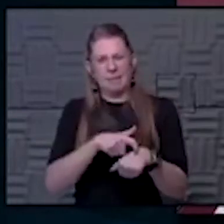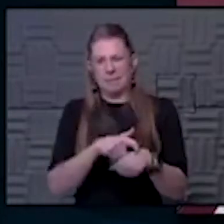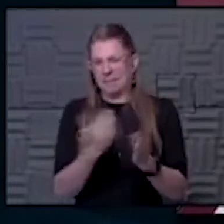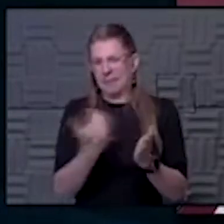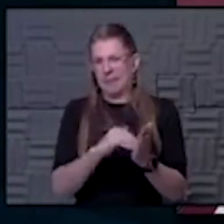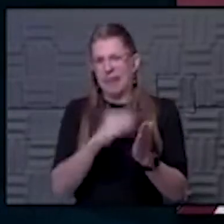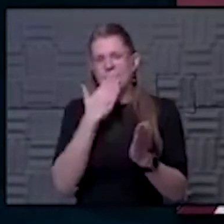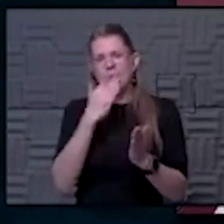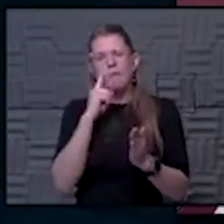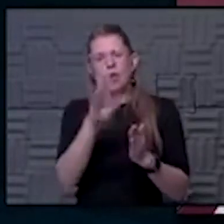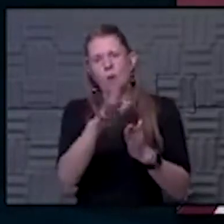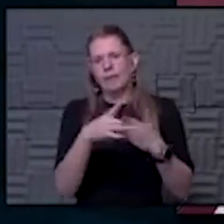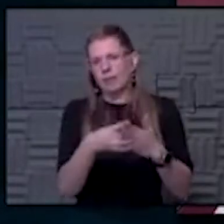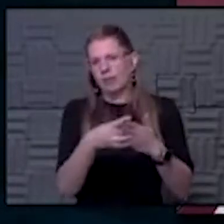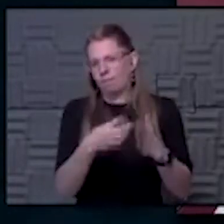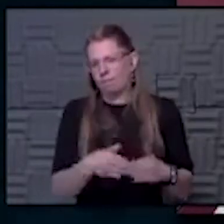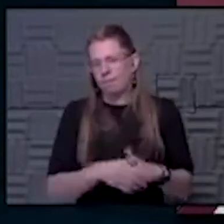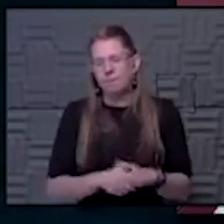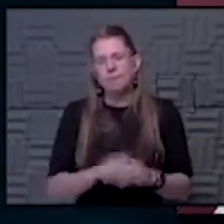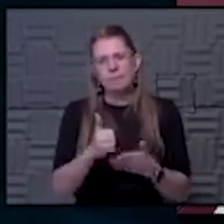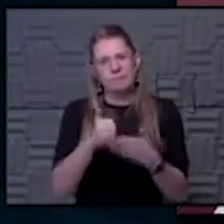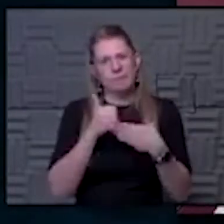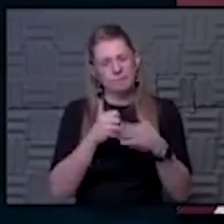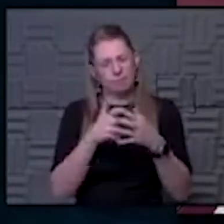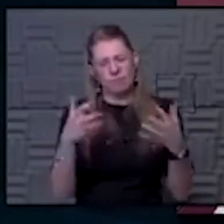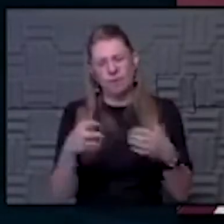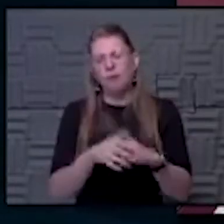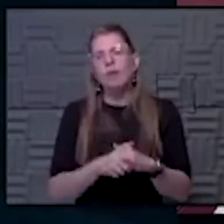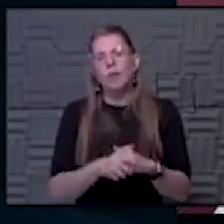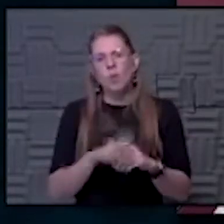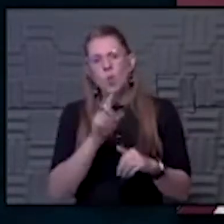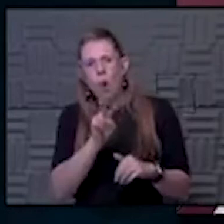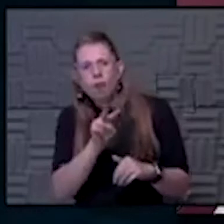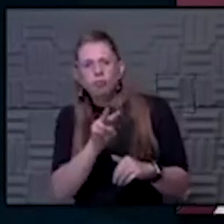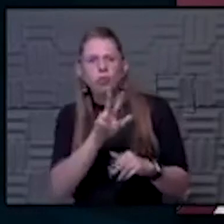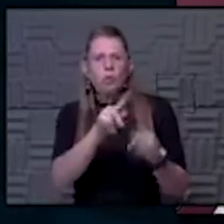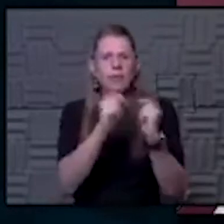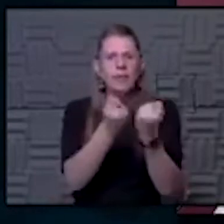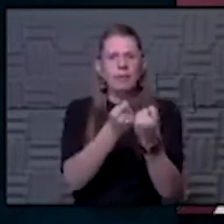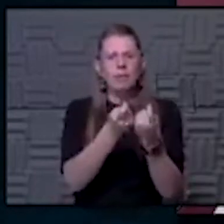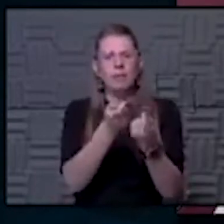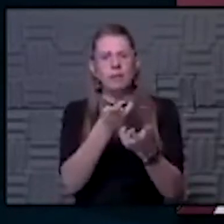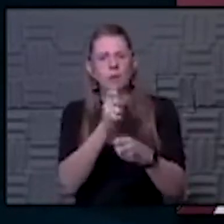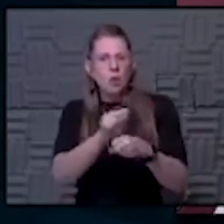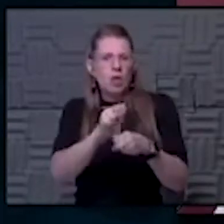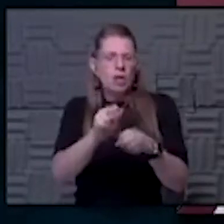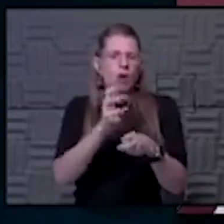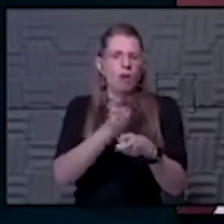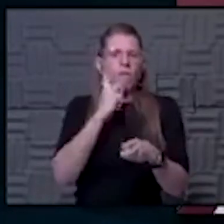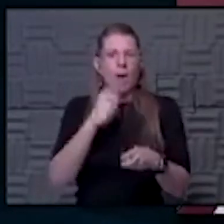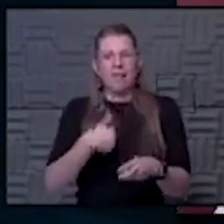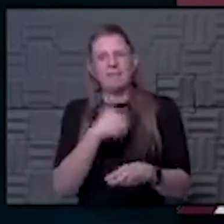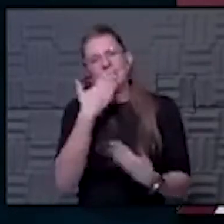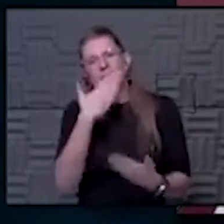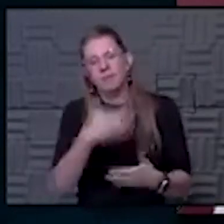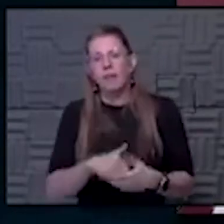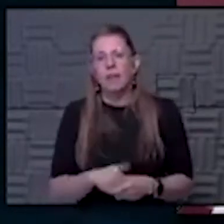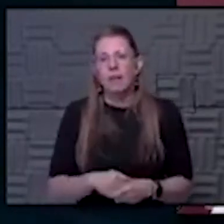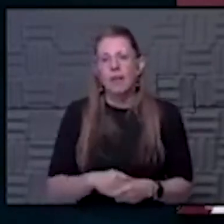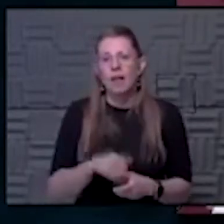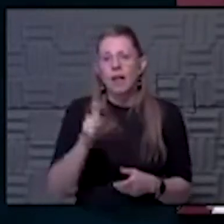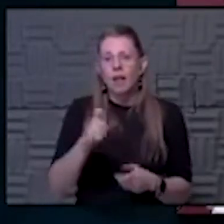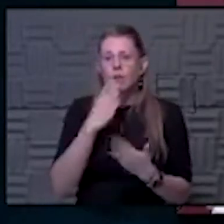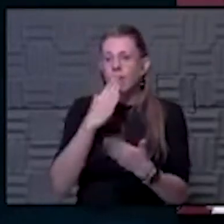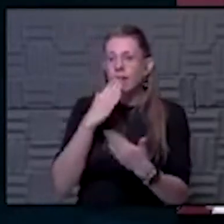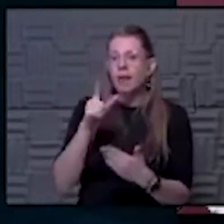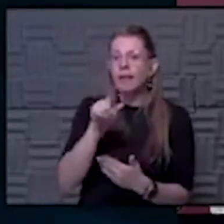been just very helpful for us that watch you and your team out there trying to work so hard for us. So thank you for that. I even have to say thank you for